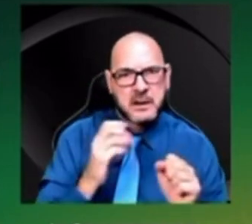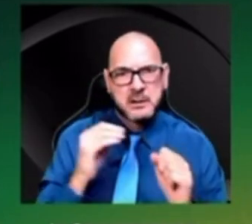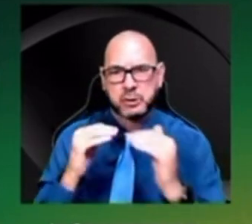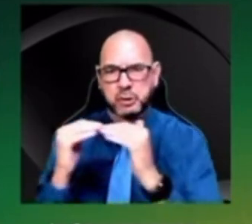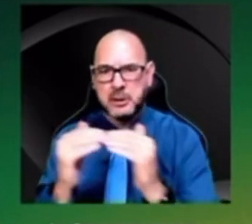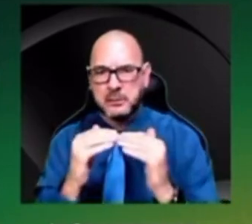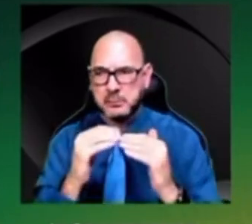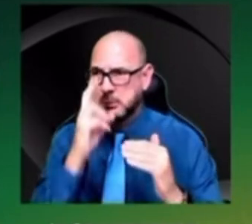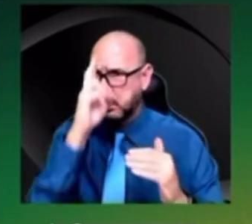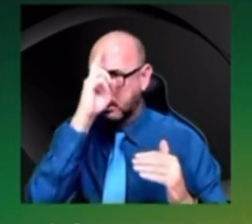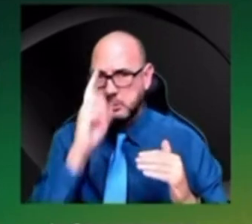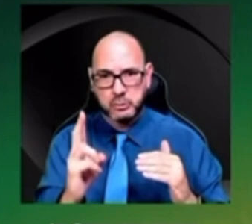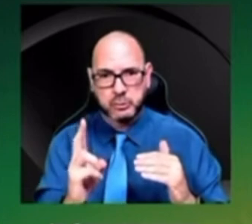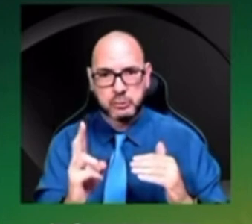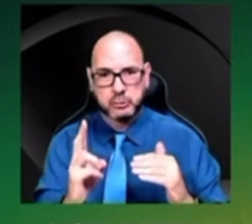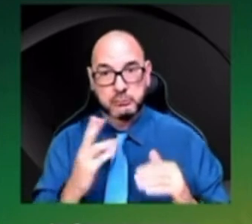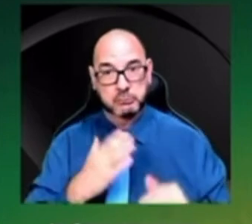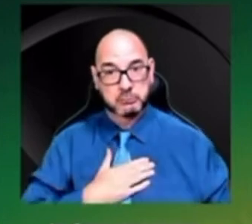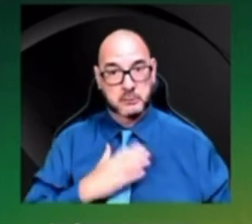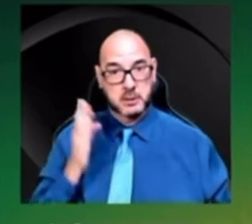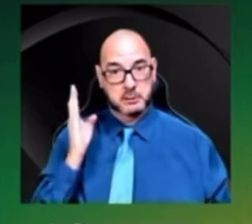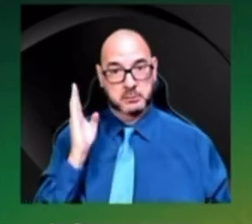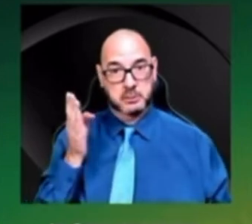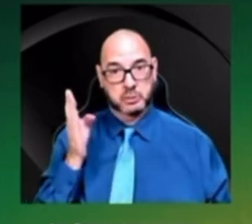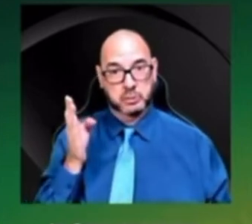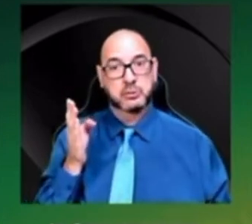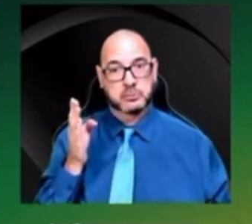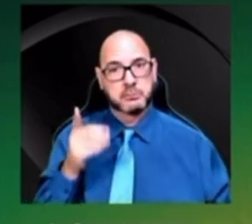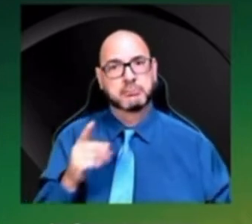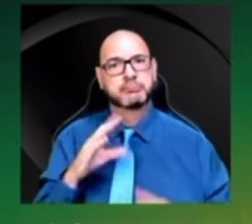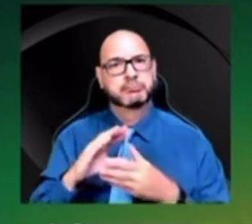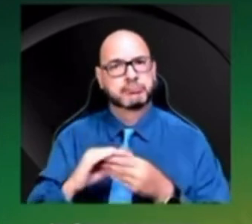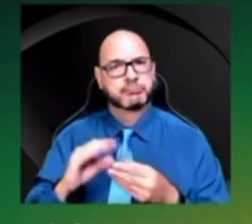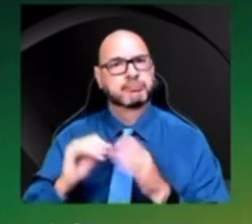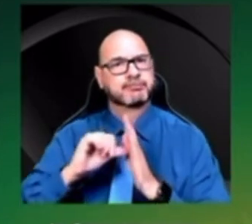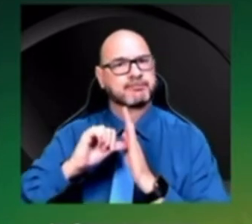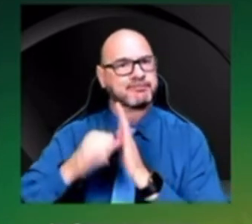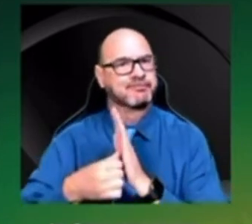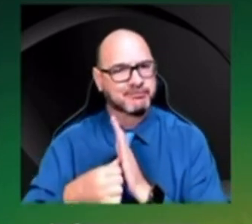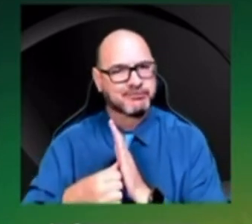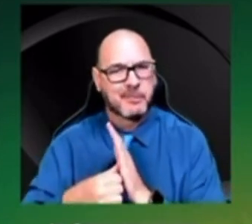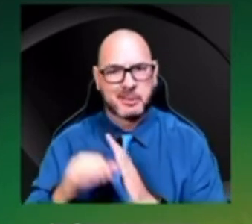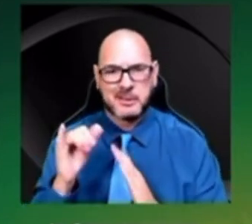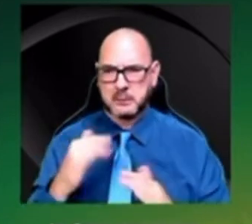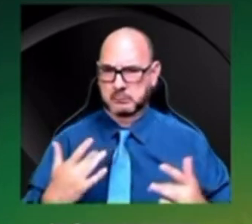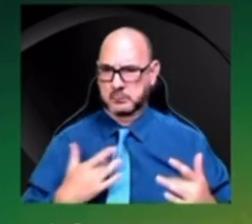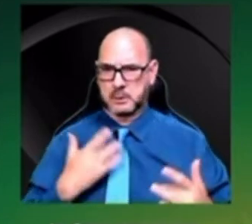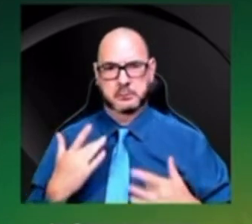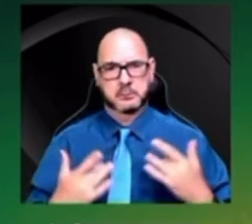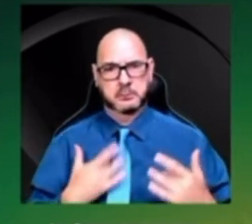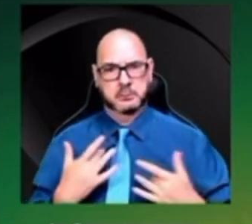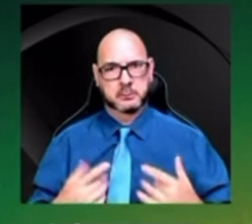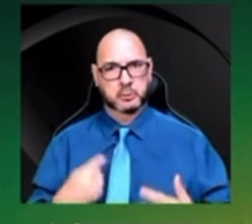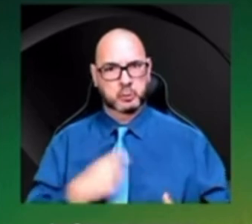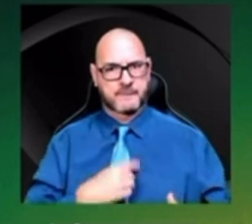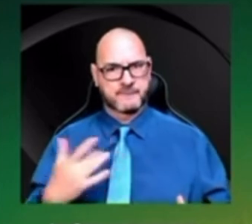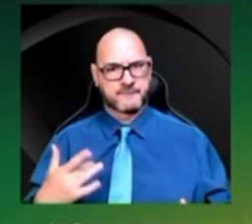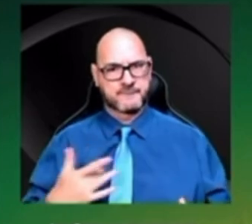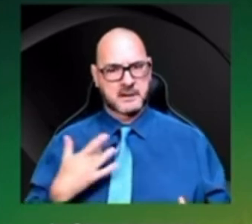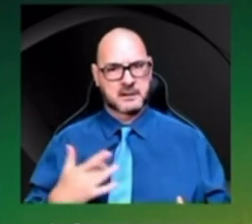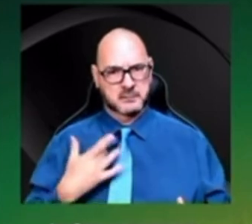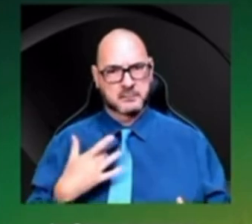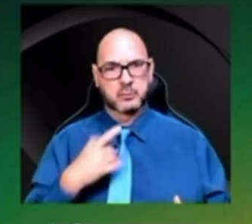then, the emphasis was on the excitement that we feel, and then to also talk about, in